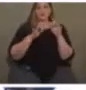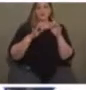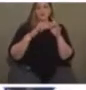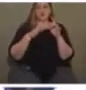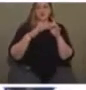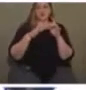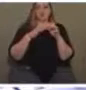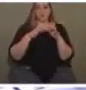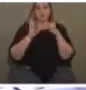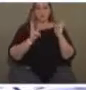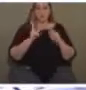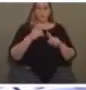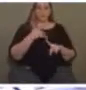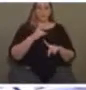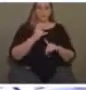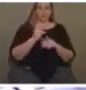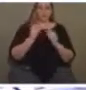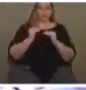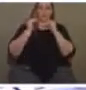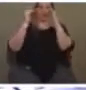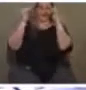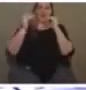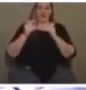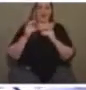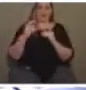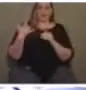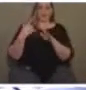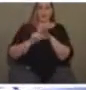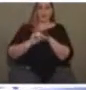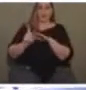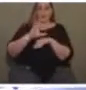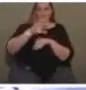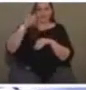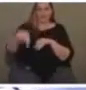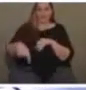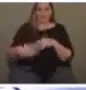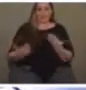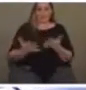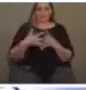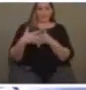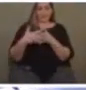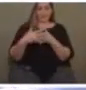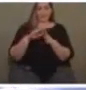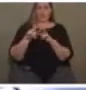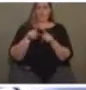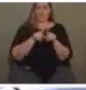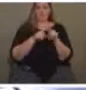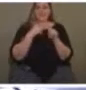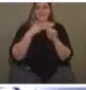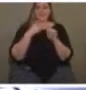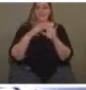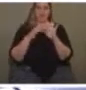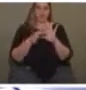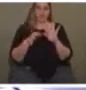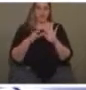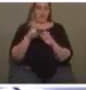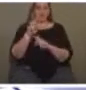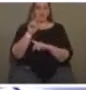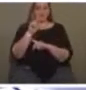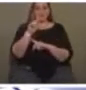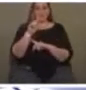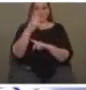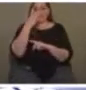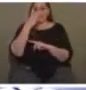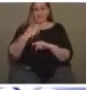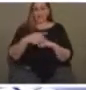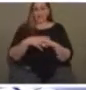to the mainland. My comments, Professor Cordero, you presented a lot of data, which I think is very, very interesting.